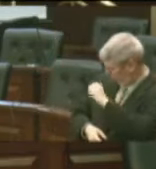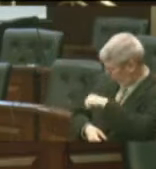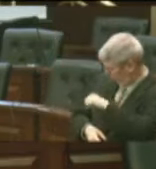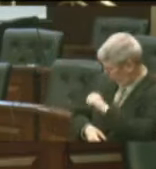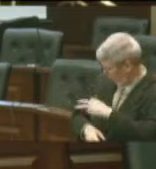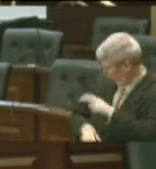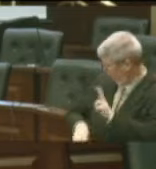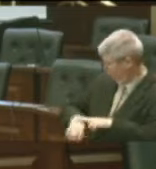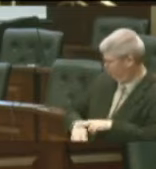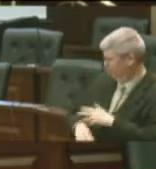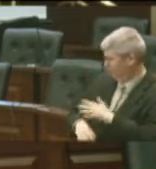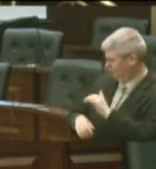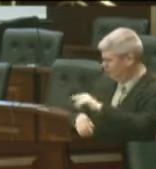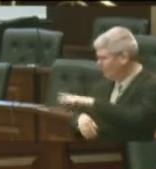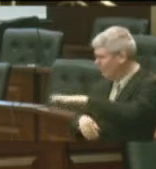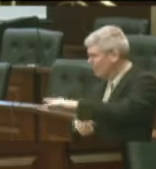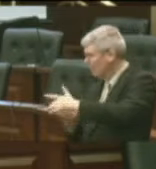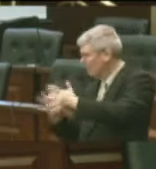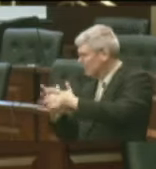The department will